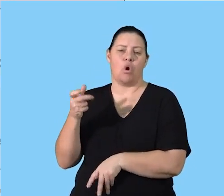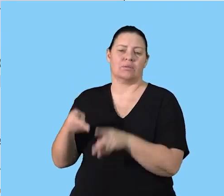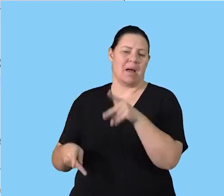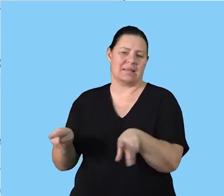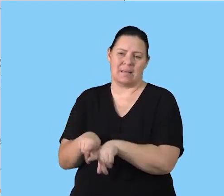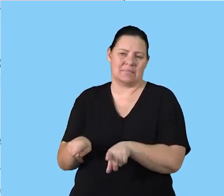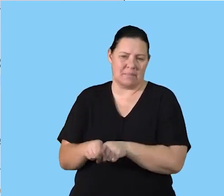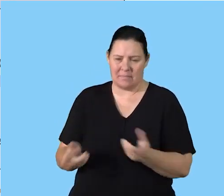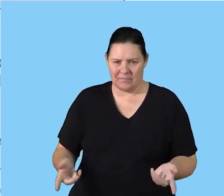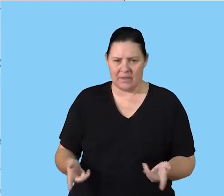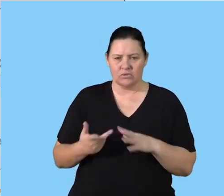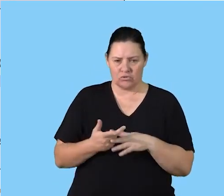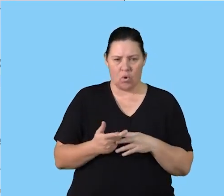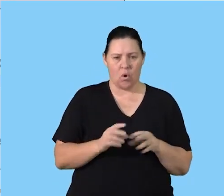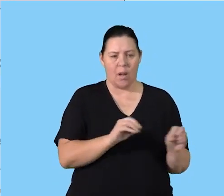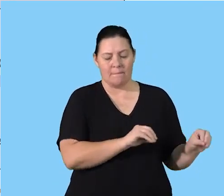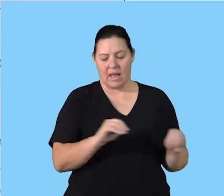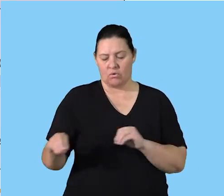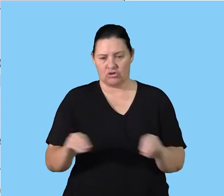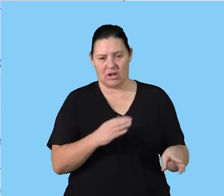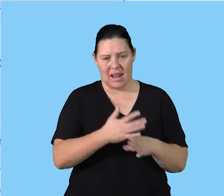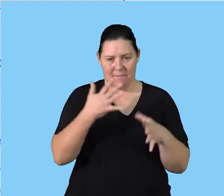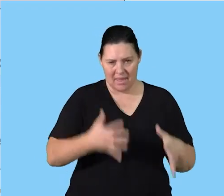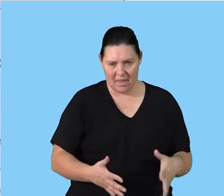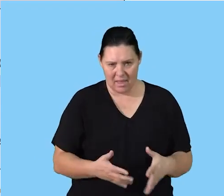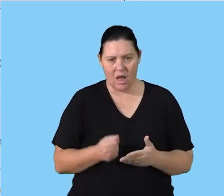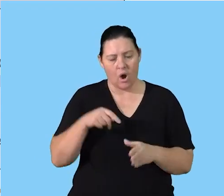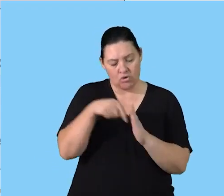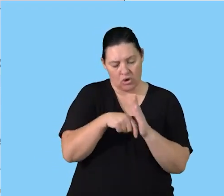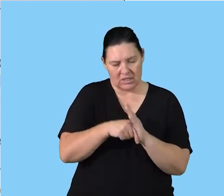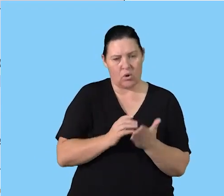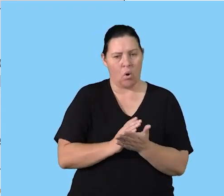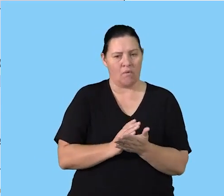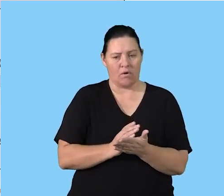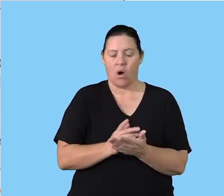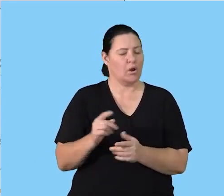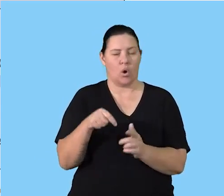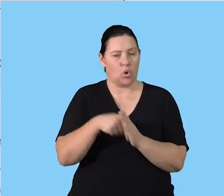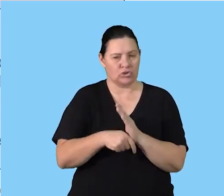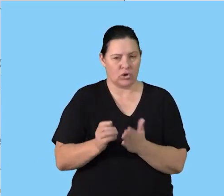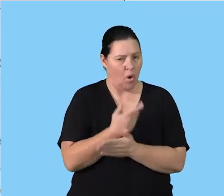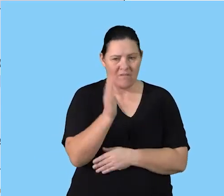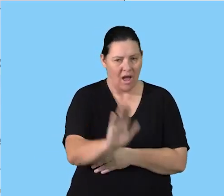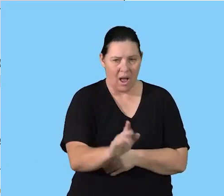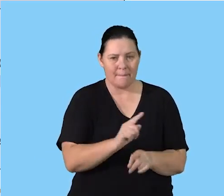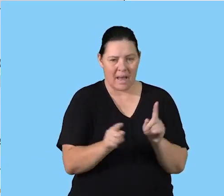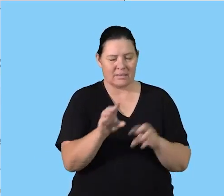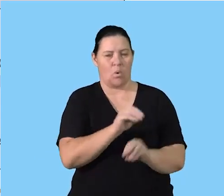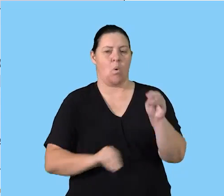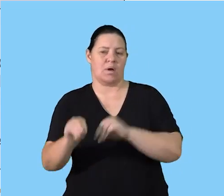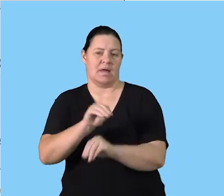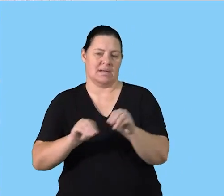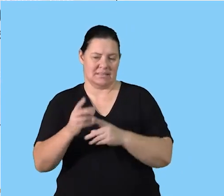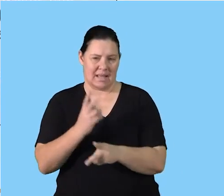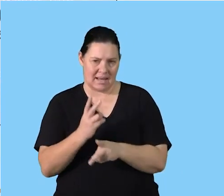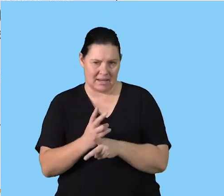under impact of migration and labor, we have removed this content, and we have not removed the content, but we have reorganized the content